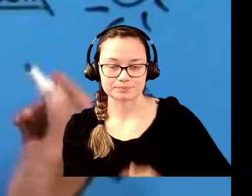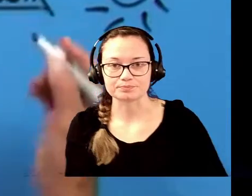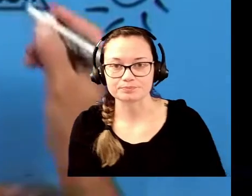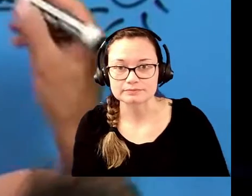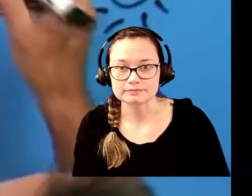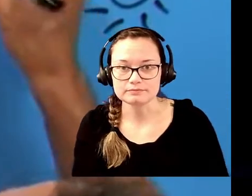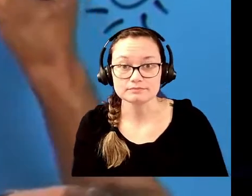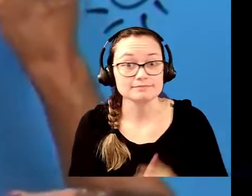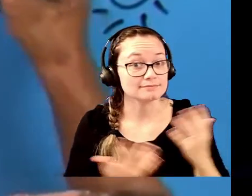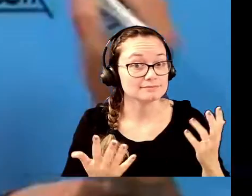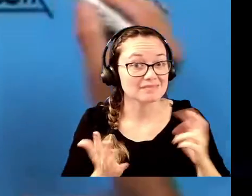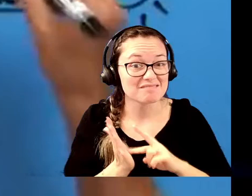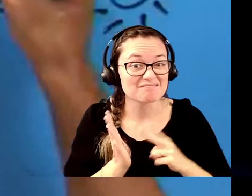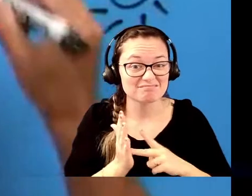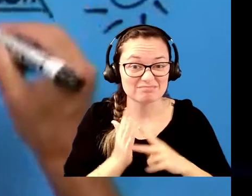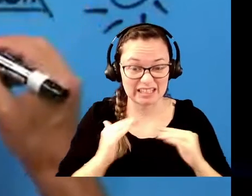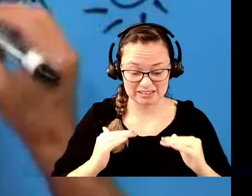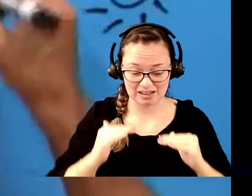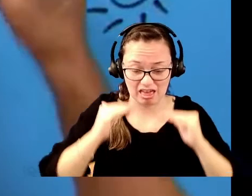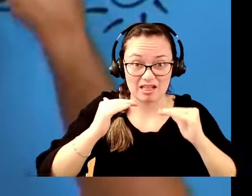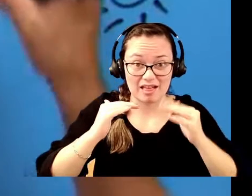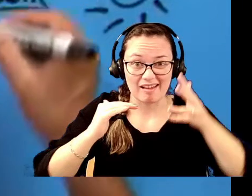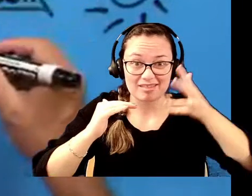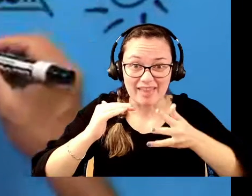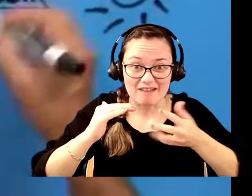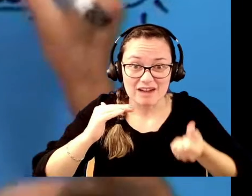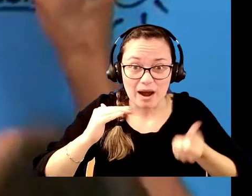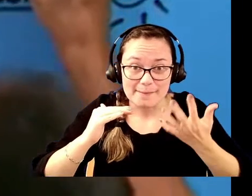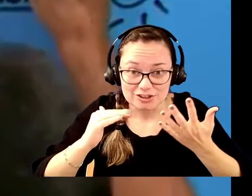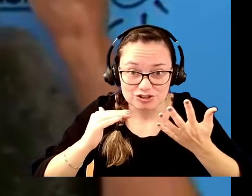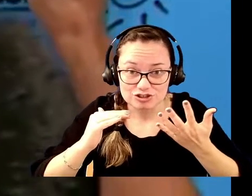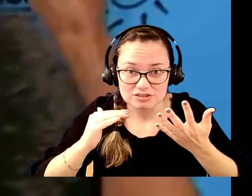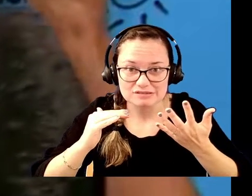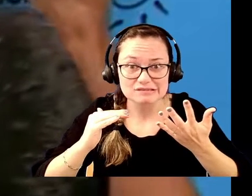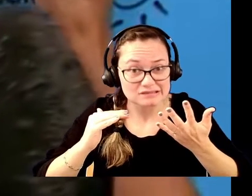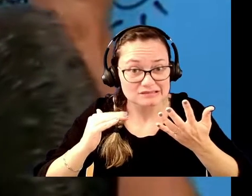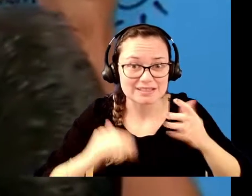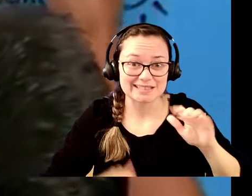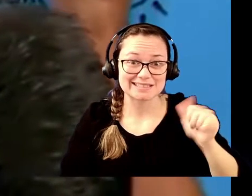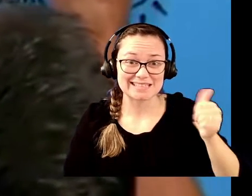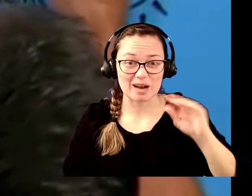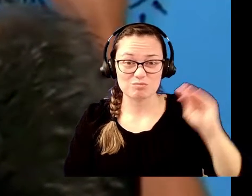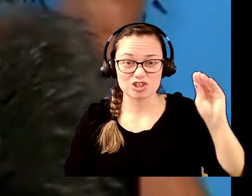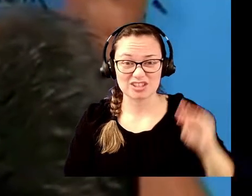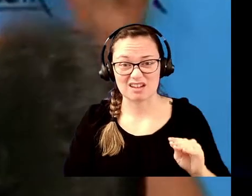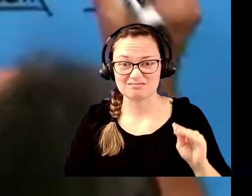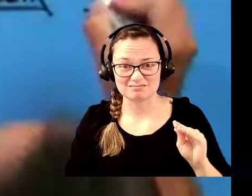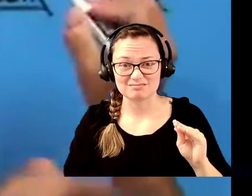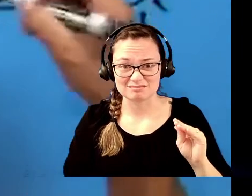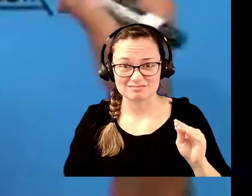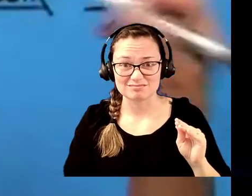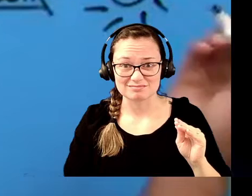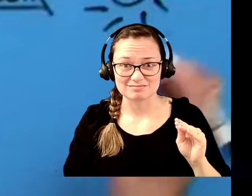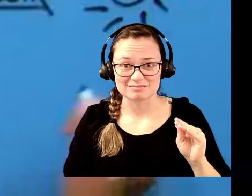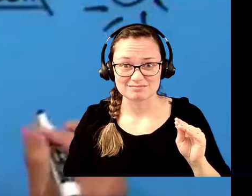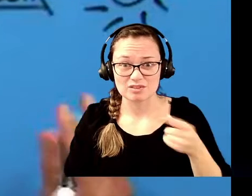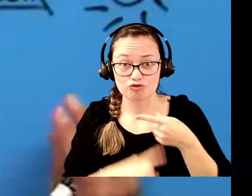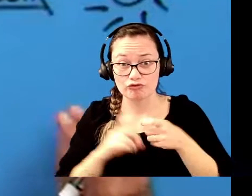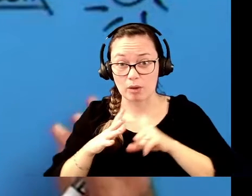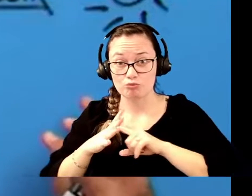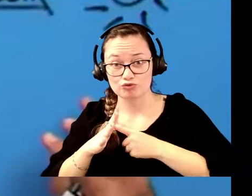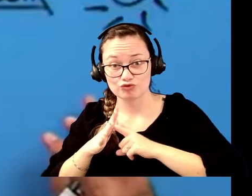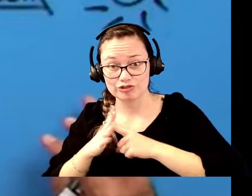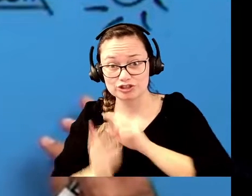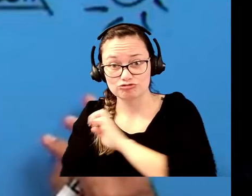that means is this next level up is only going to get about 10% of the original